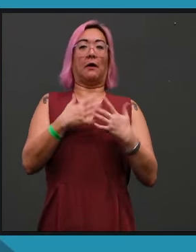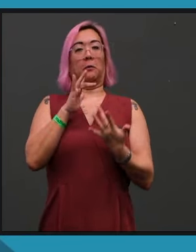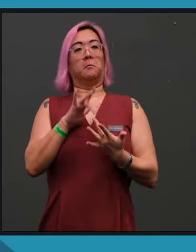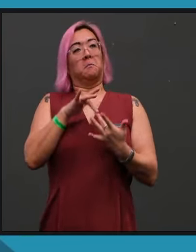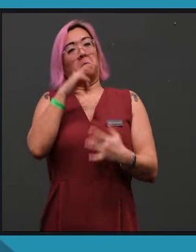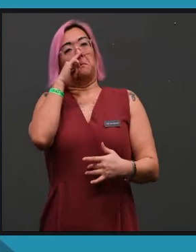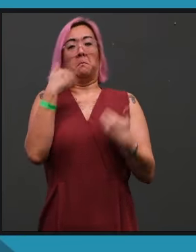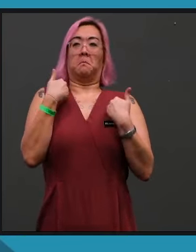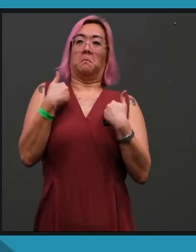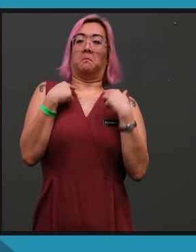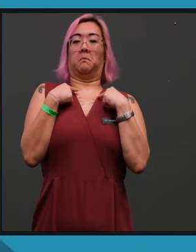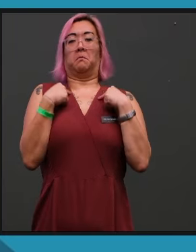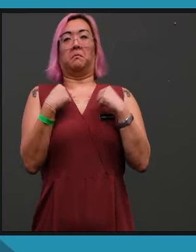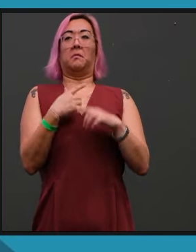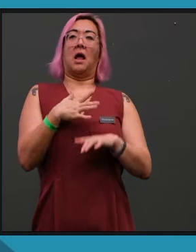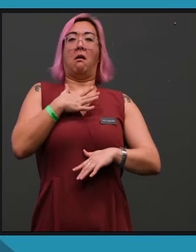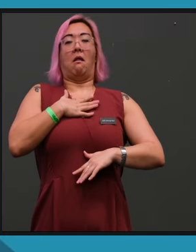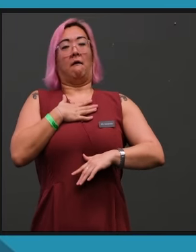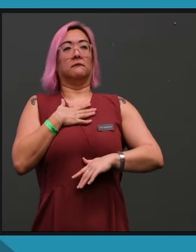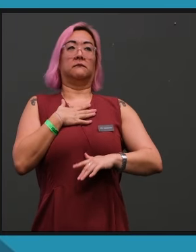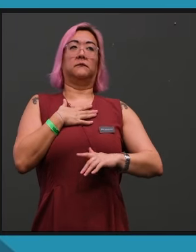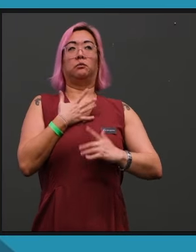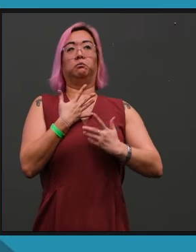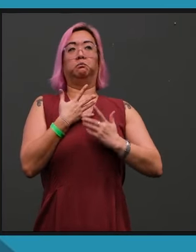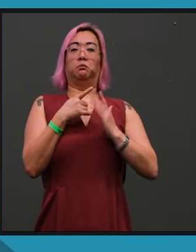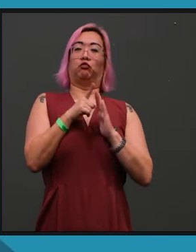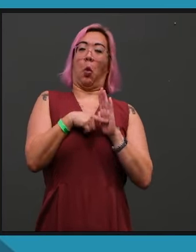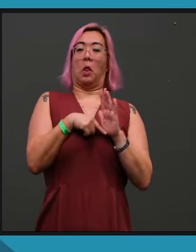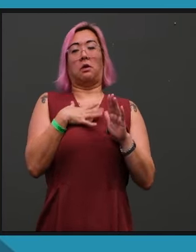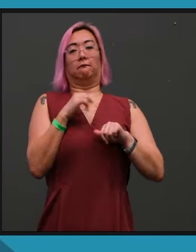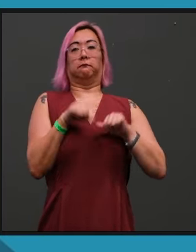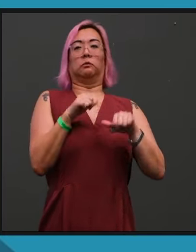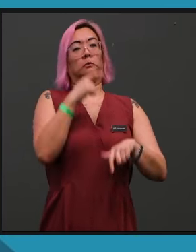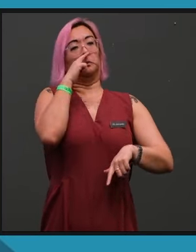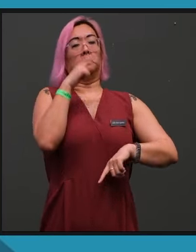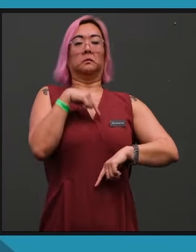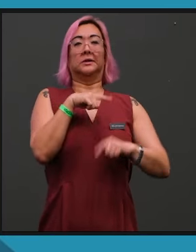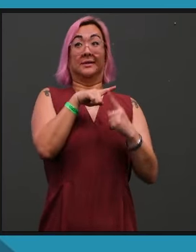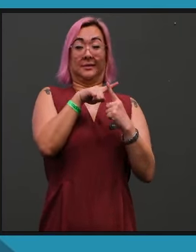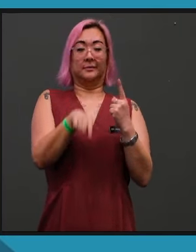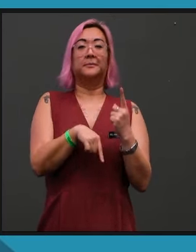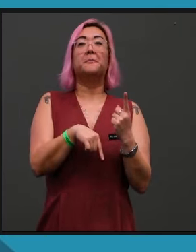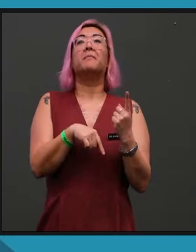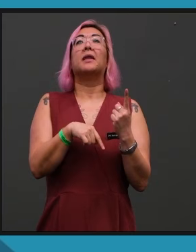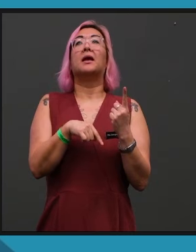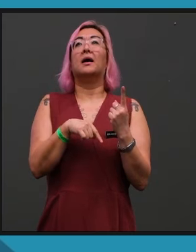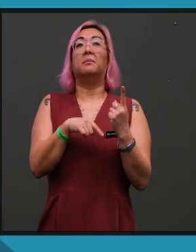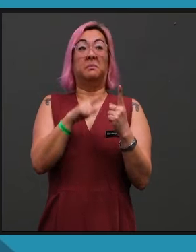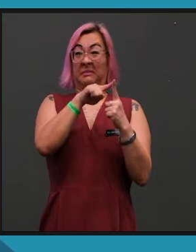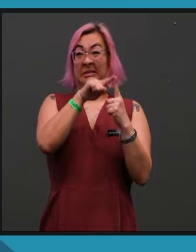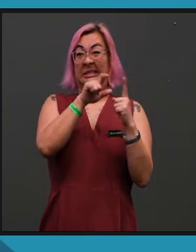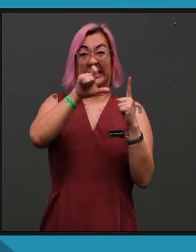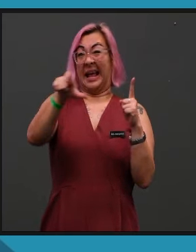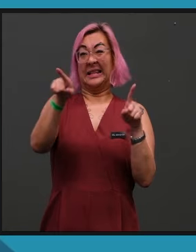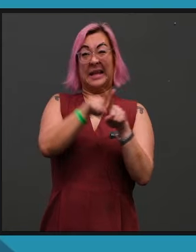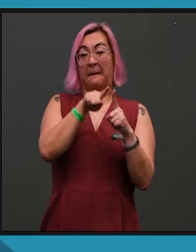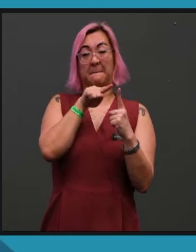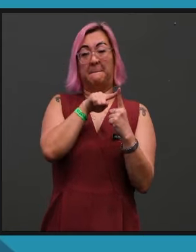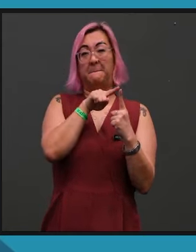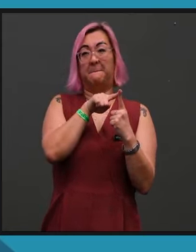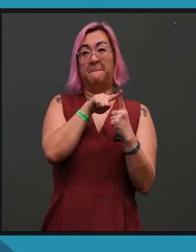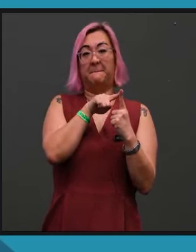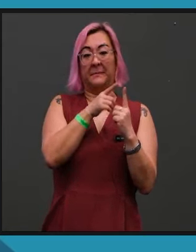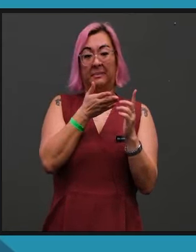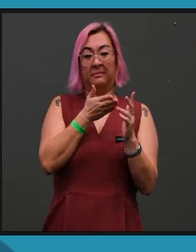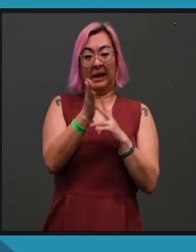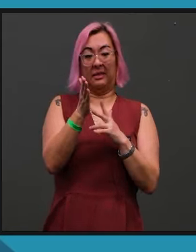He pretty much remained unchanged from the game jam. Herman Merman essentially remained unchanged, other than in the game jam he